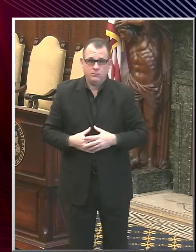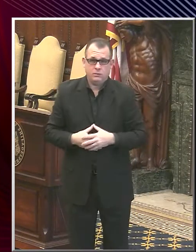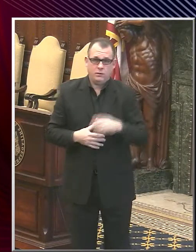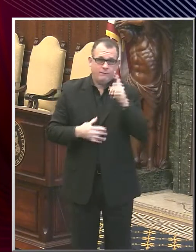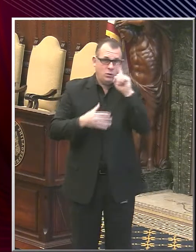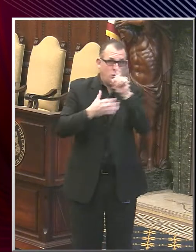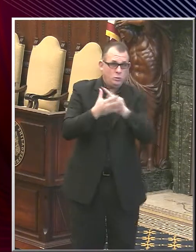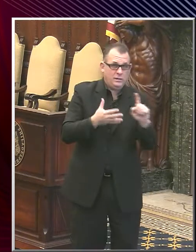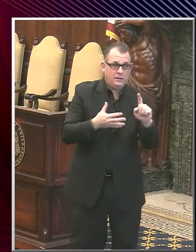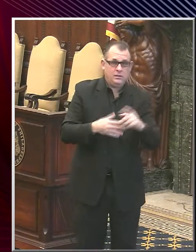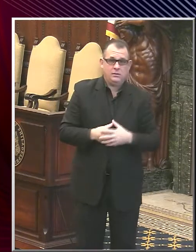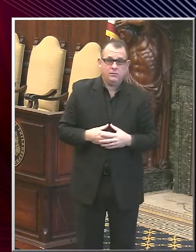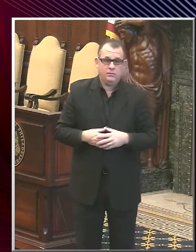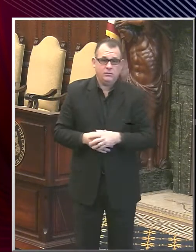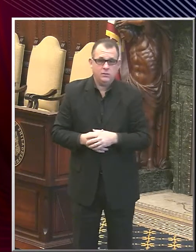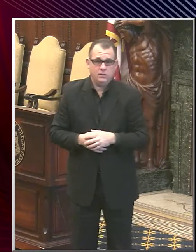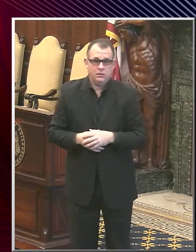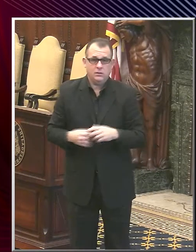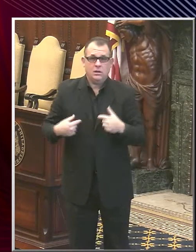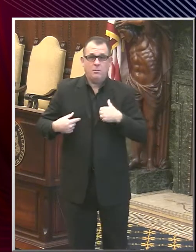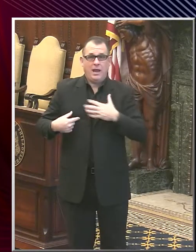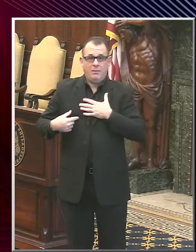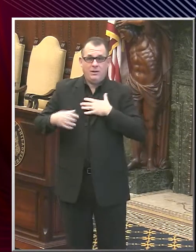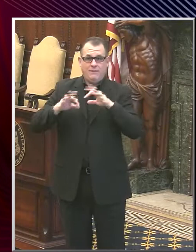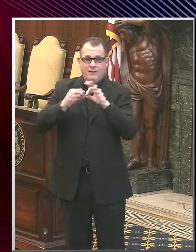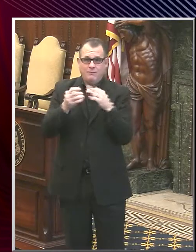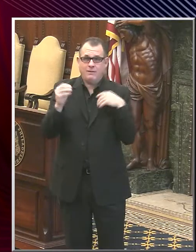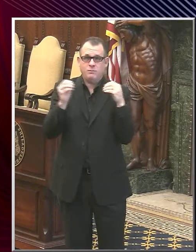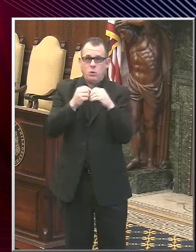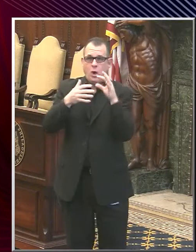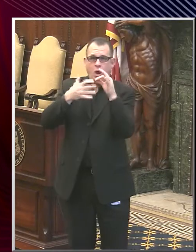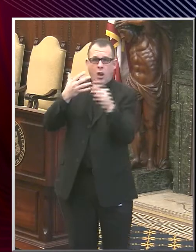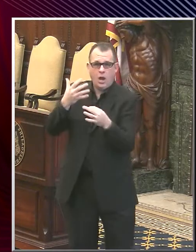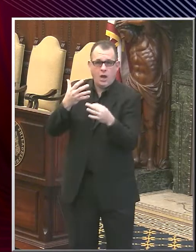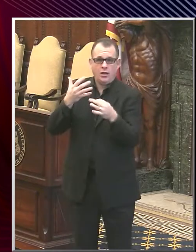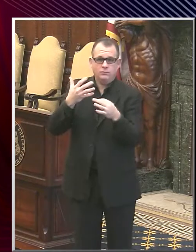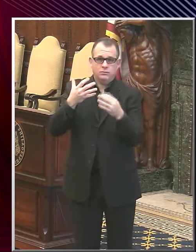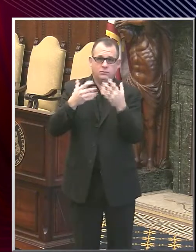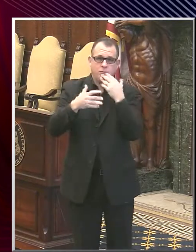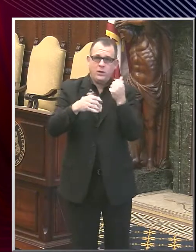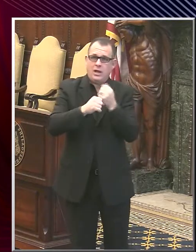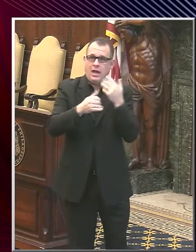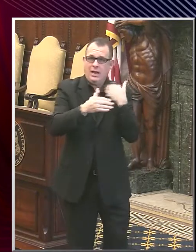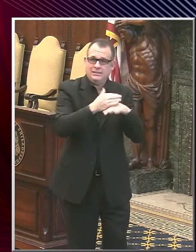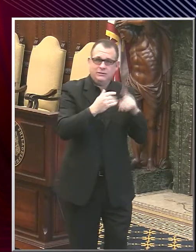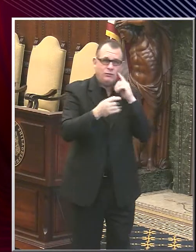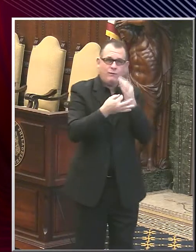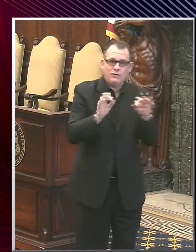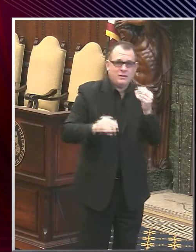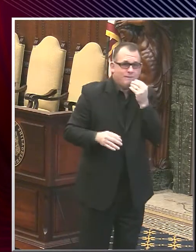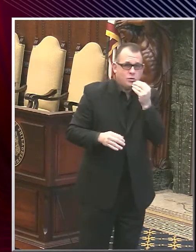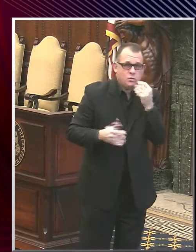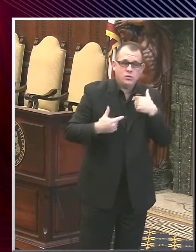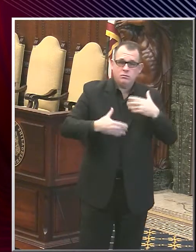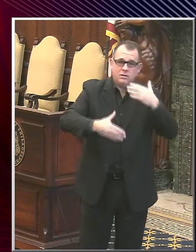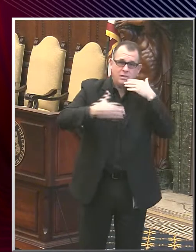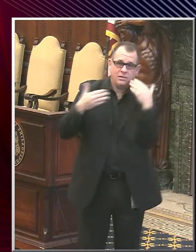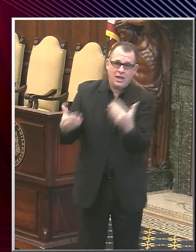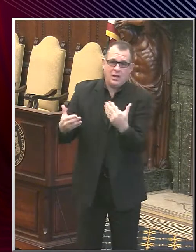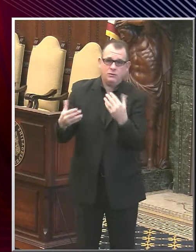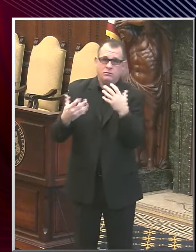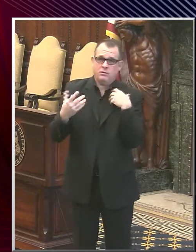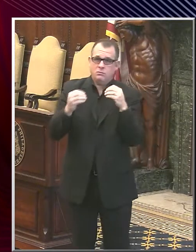each Friday. I'm so glad the families will have even more options and better access to free food thanks to